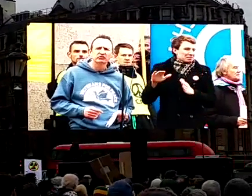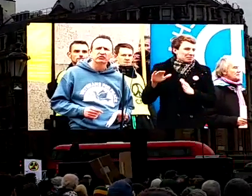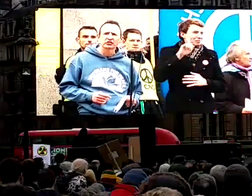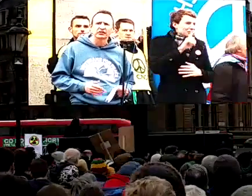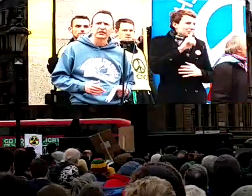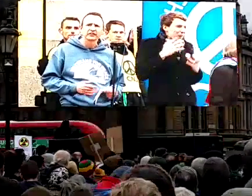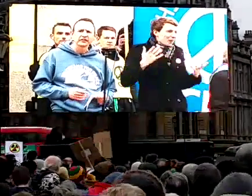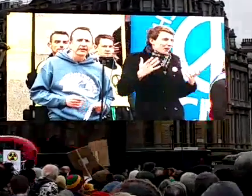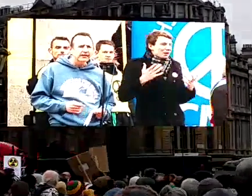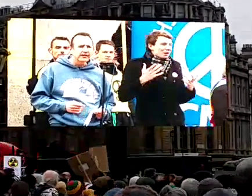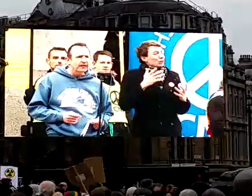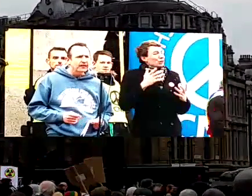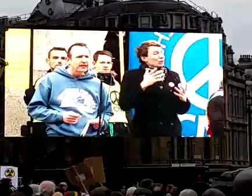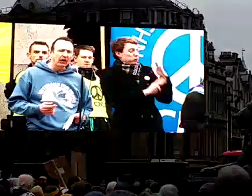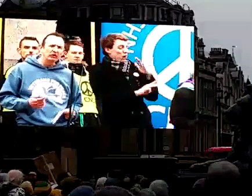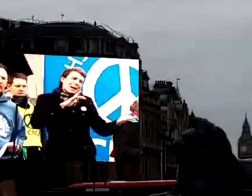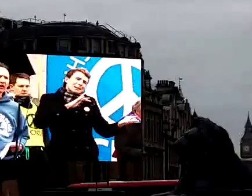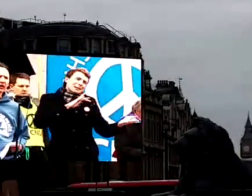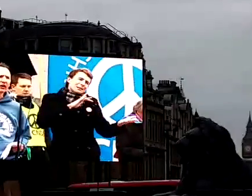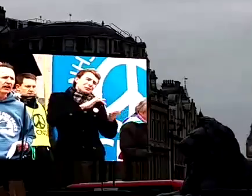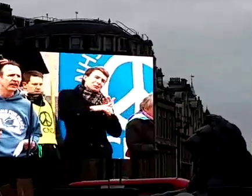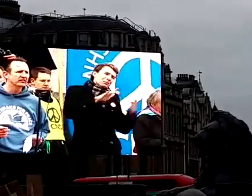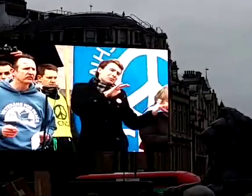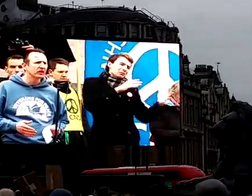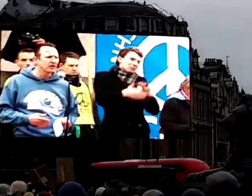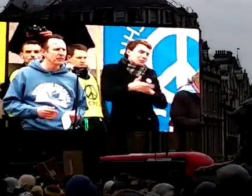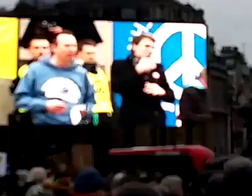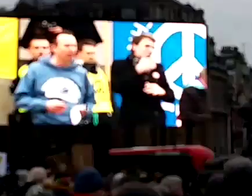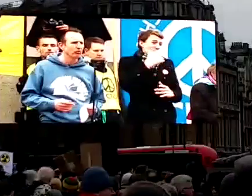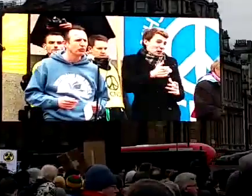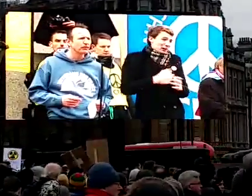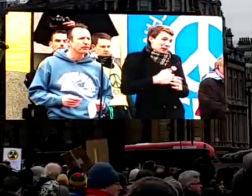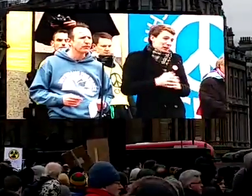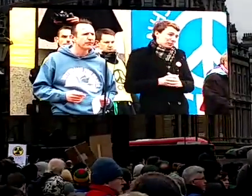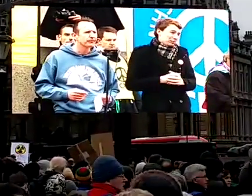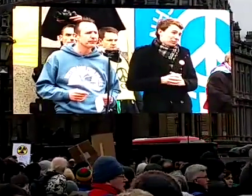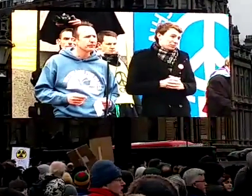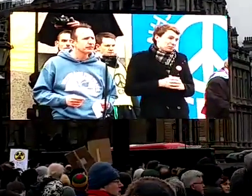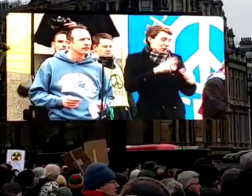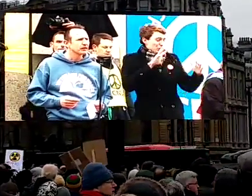mass destruction. Its ownership is immoral.